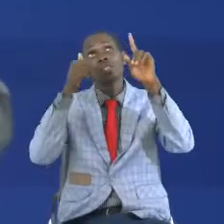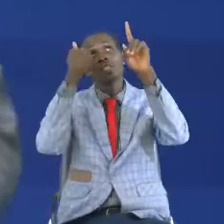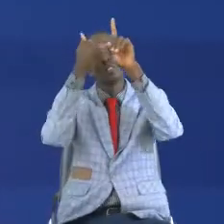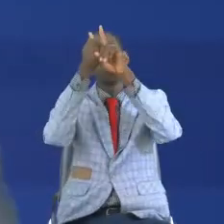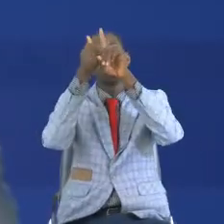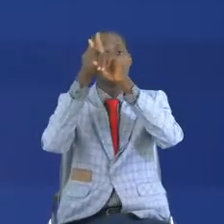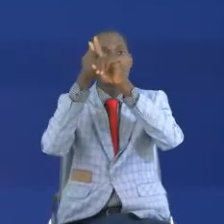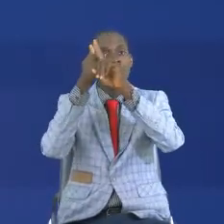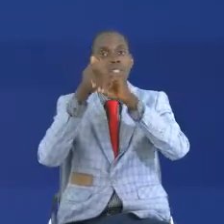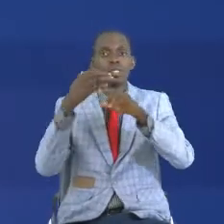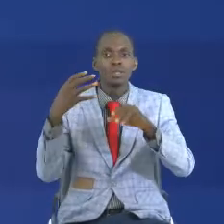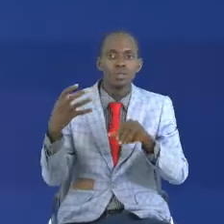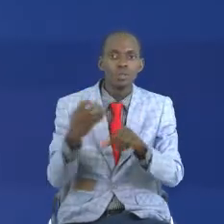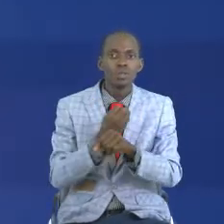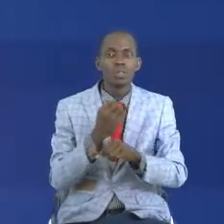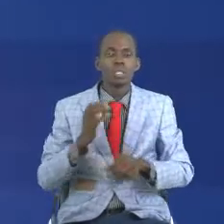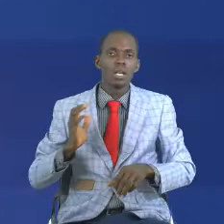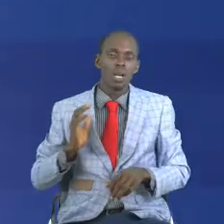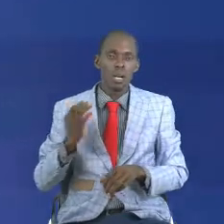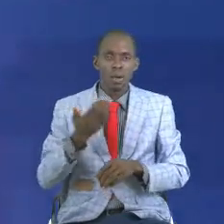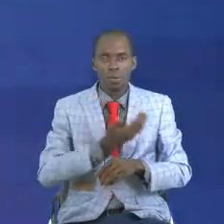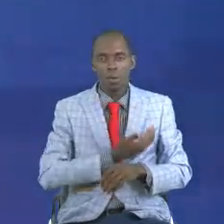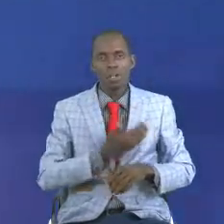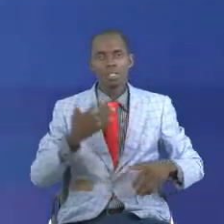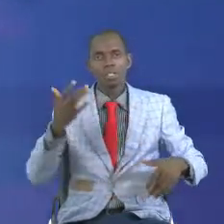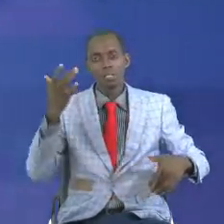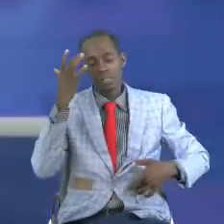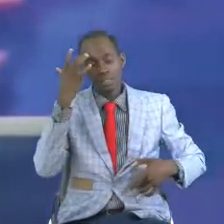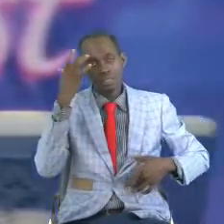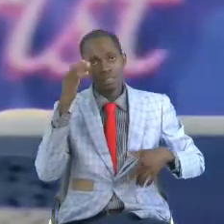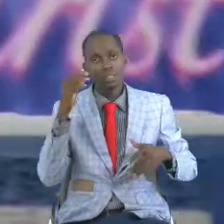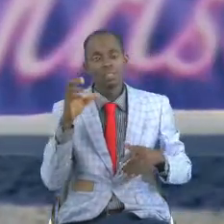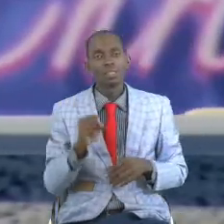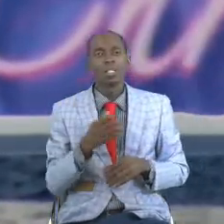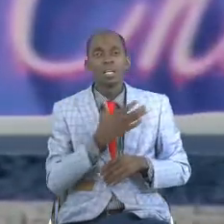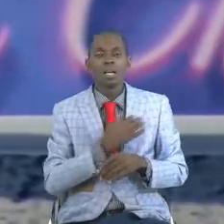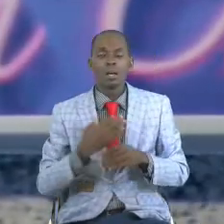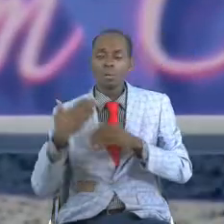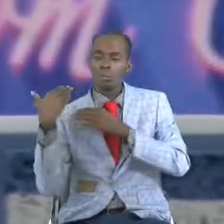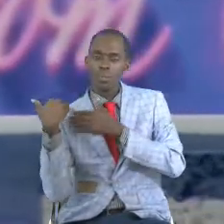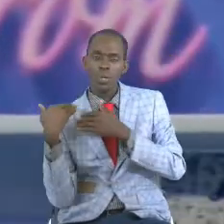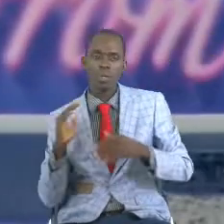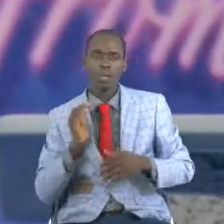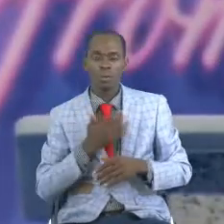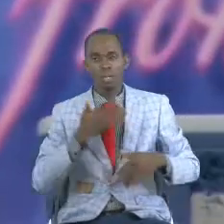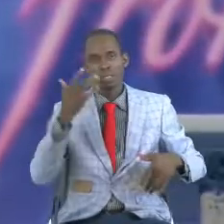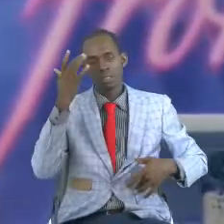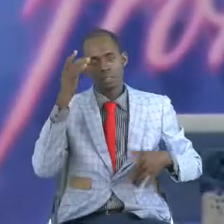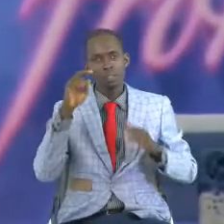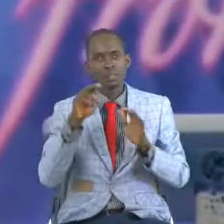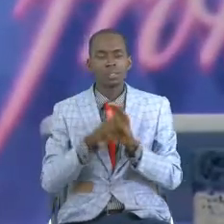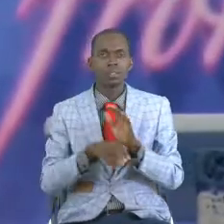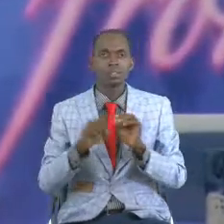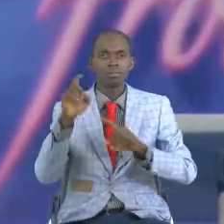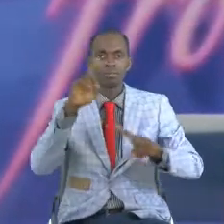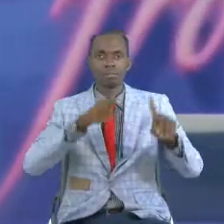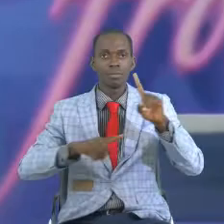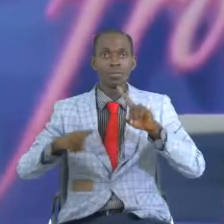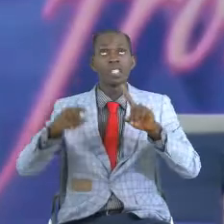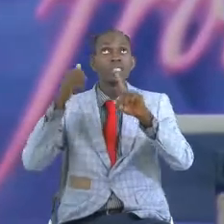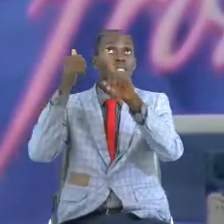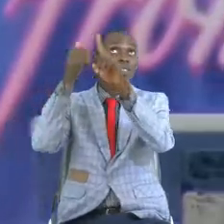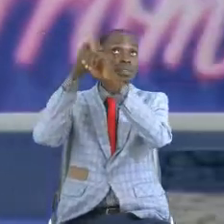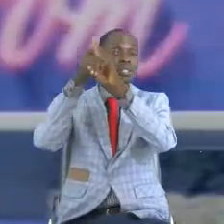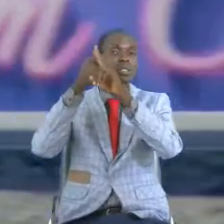took our infirmities and bare our sicknesses. Make it personal. Himself took